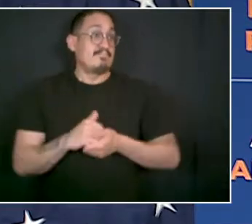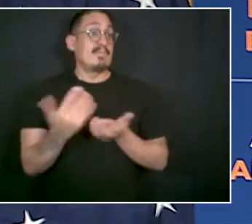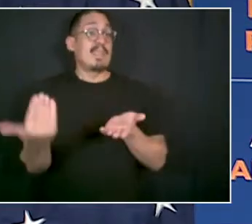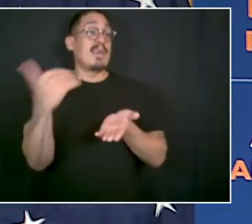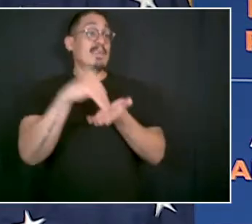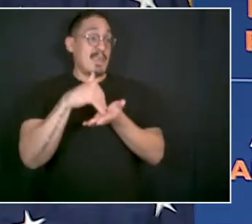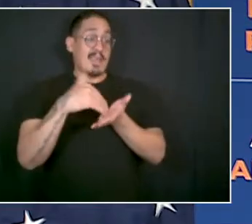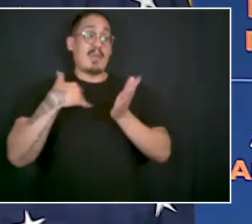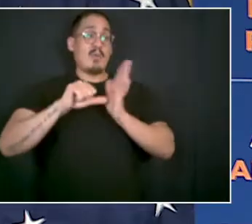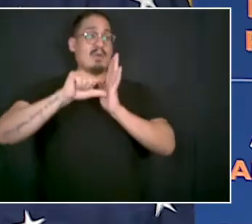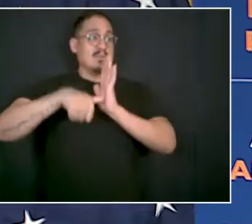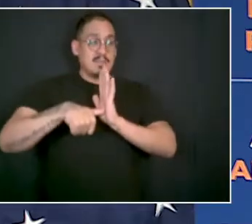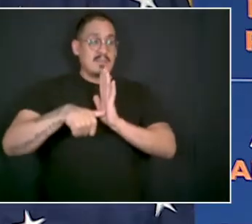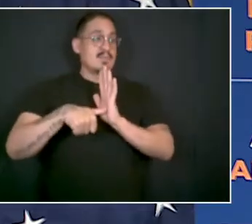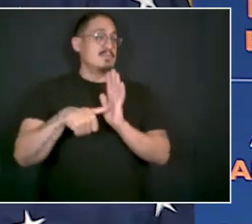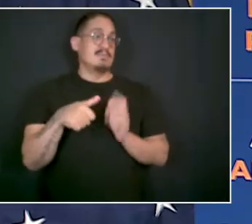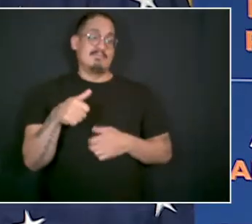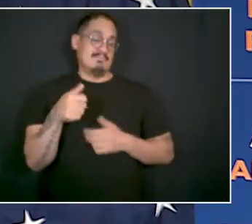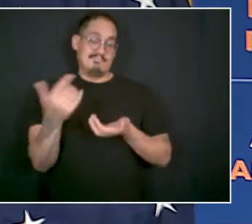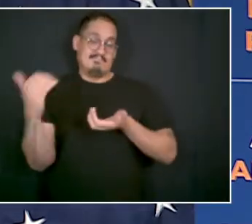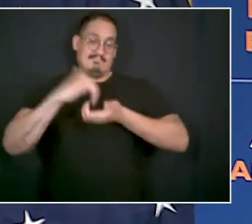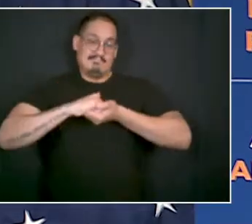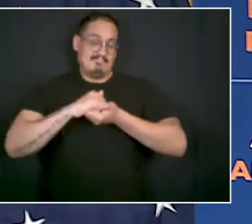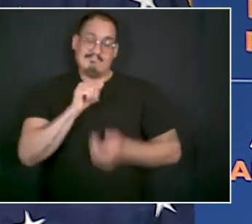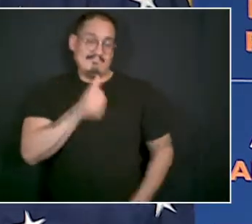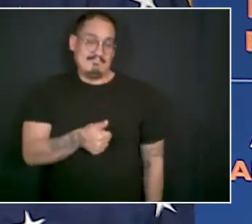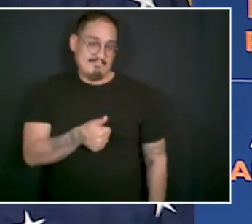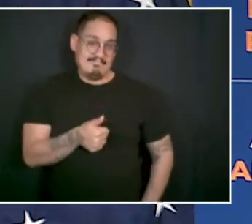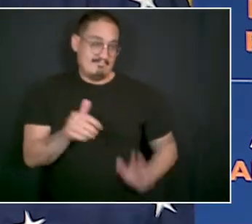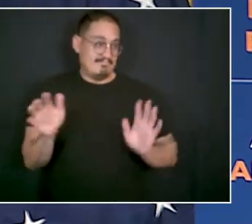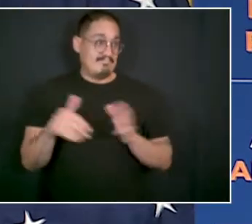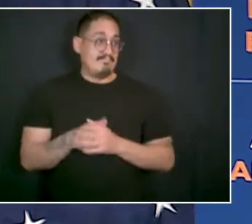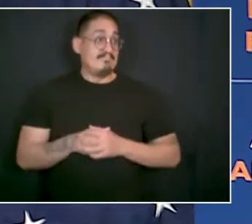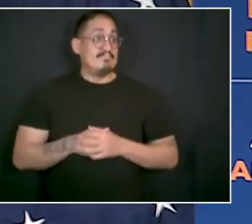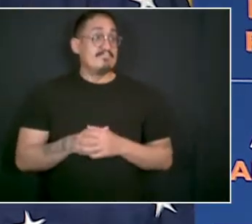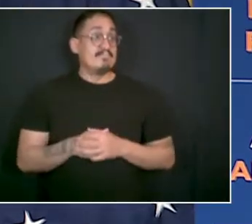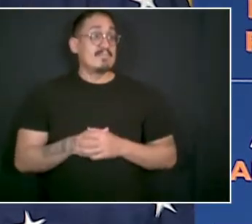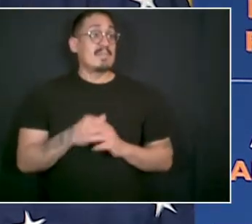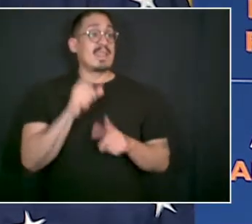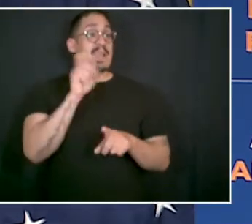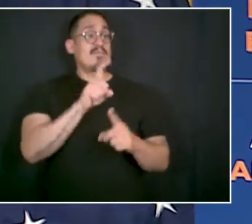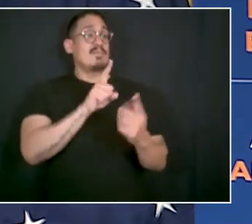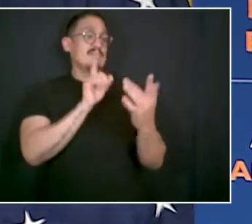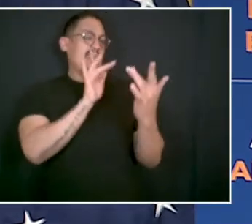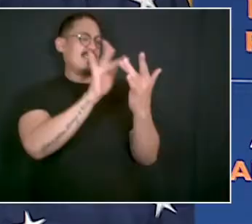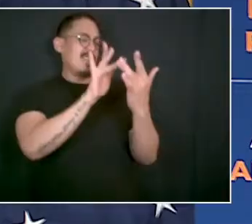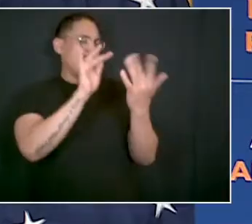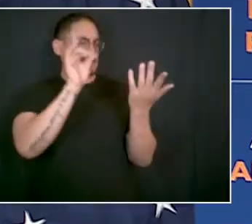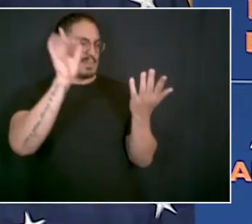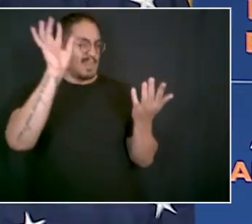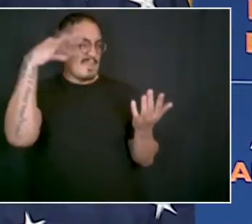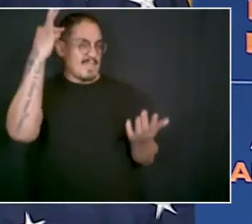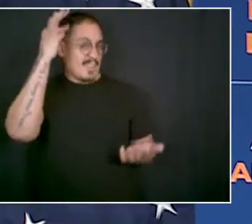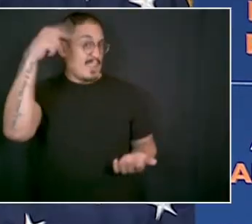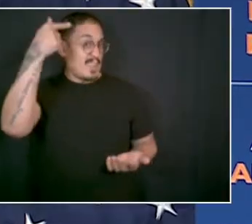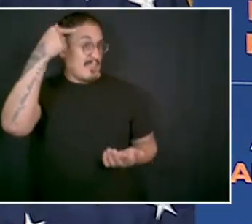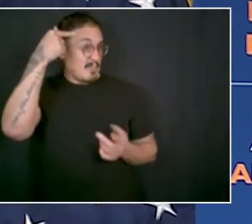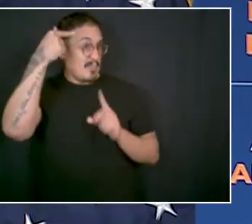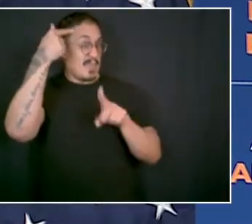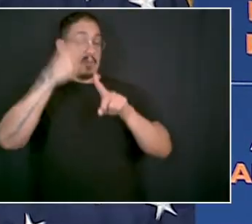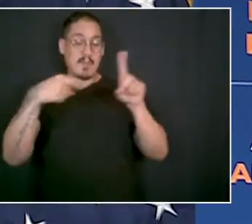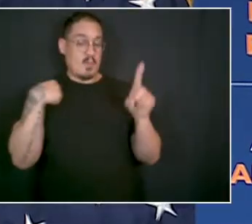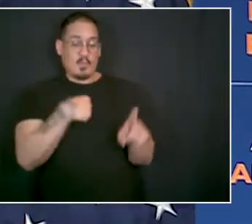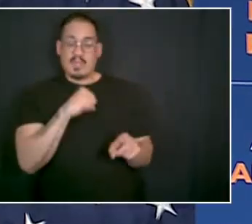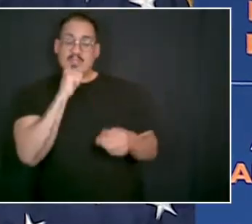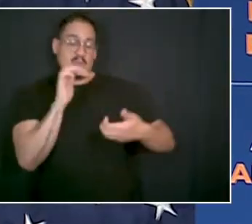how that summons information got out, that's something that you have to speak with the federal government about. We do not collaborate with civil enforcement, and we're very clear